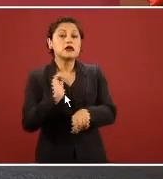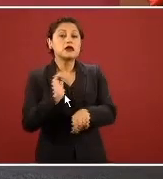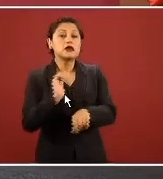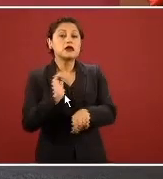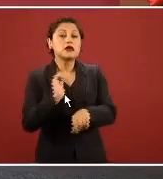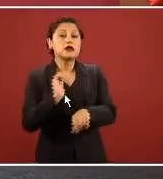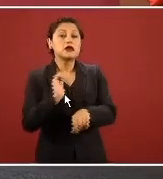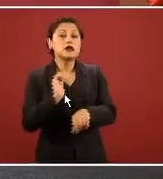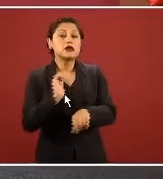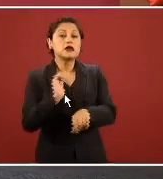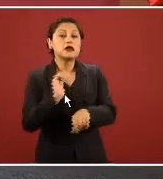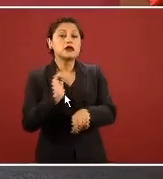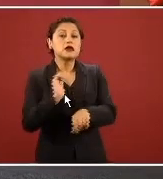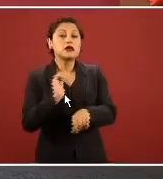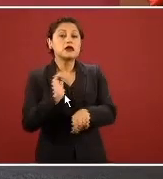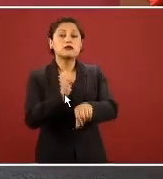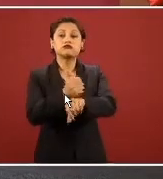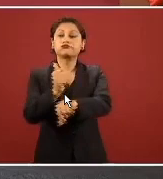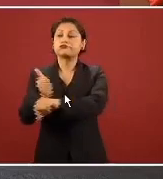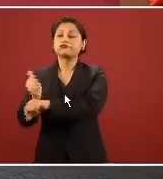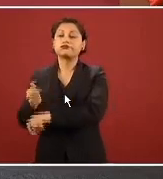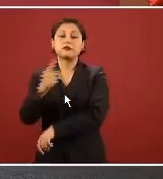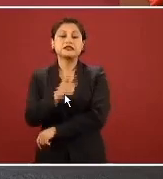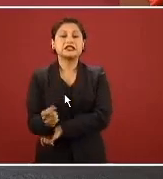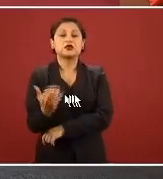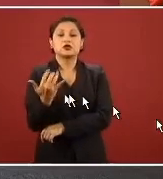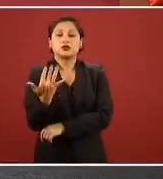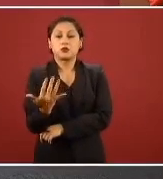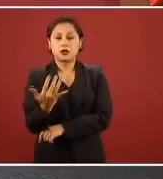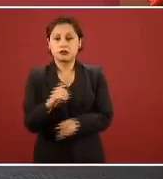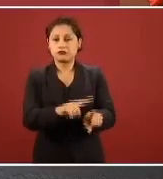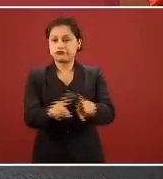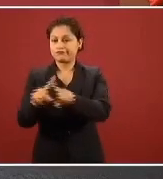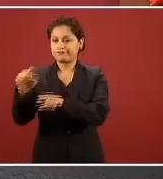about 150 installations. Y